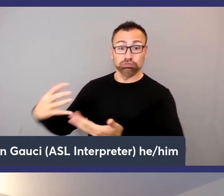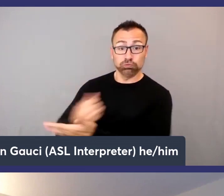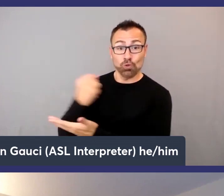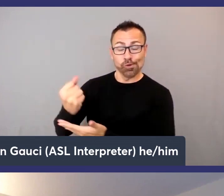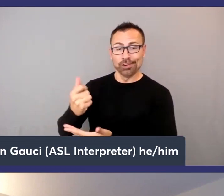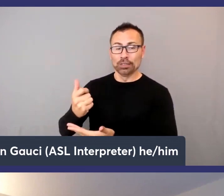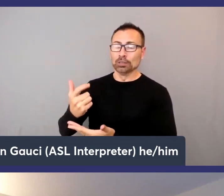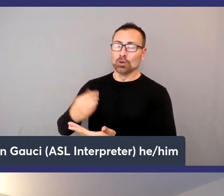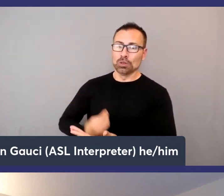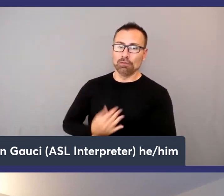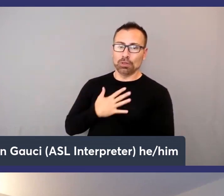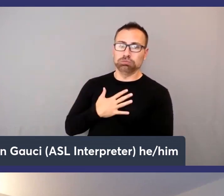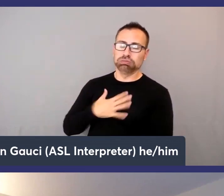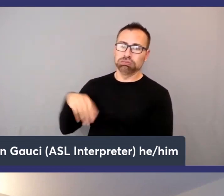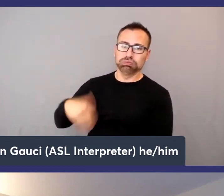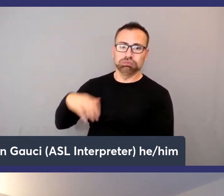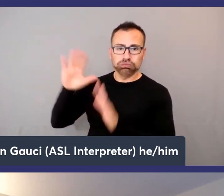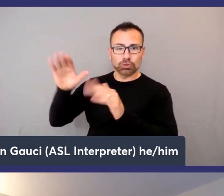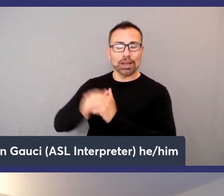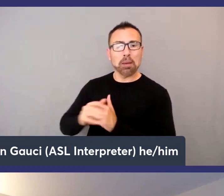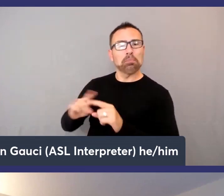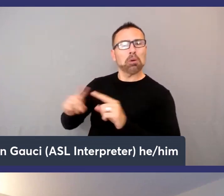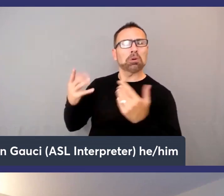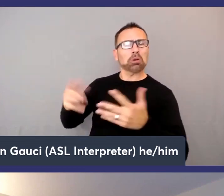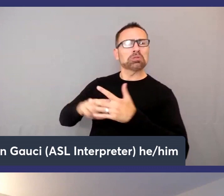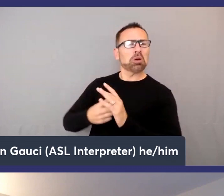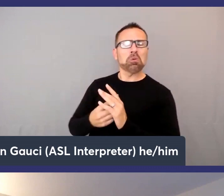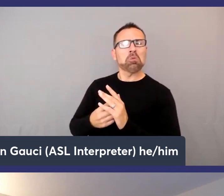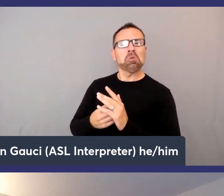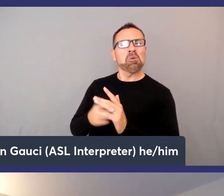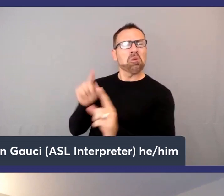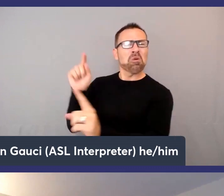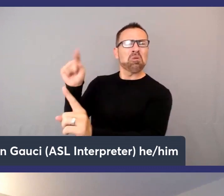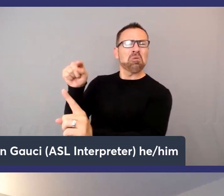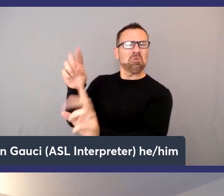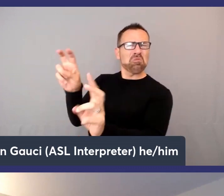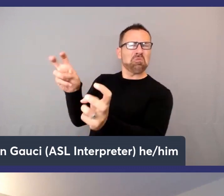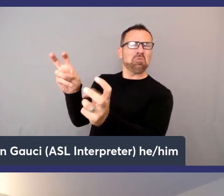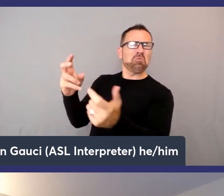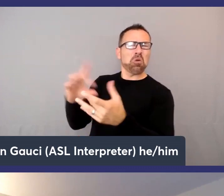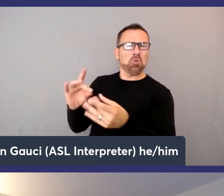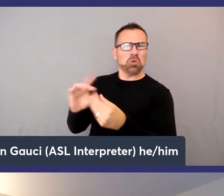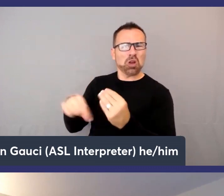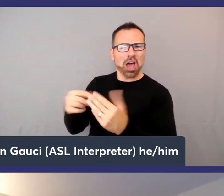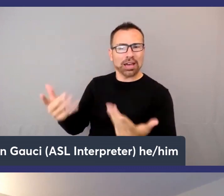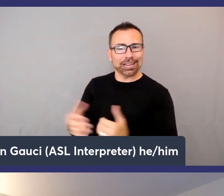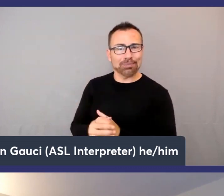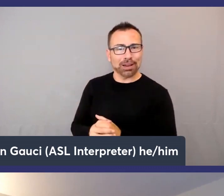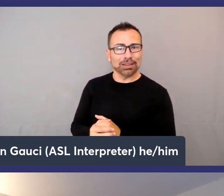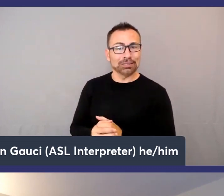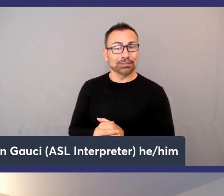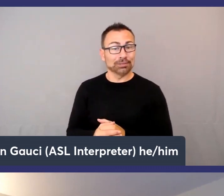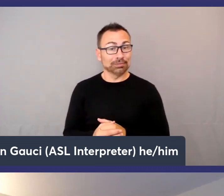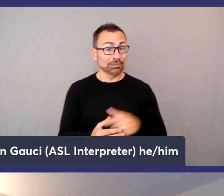started what is it? What is it we're actually talking about? Well, we should probably start with OpenSearch in general